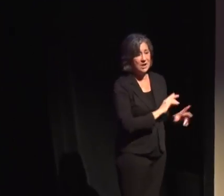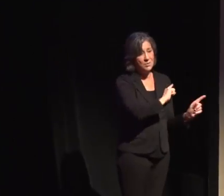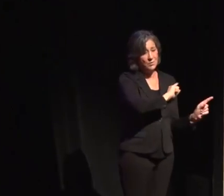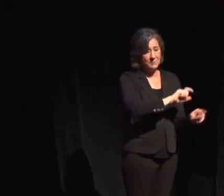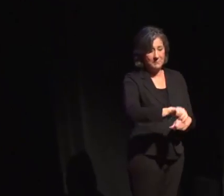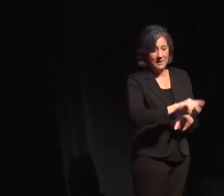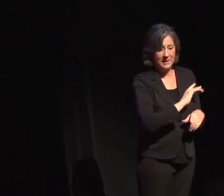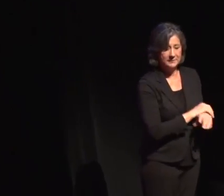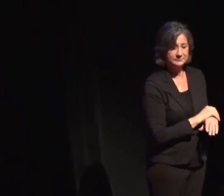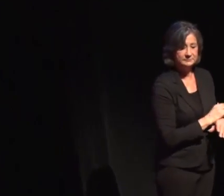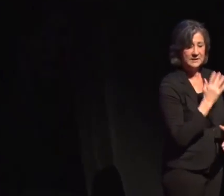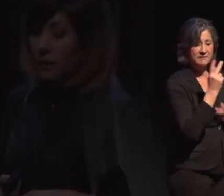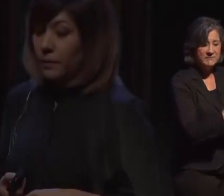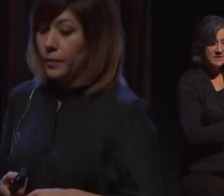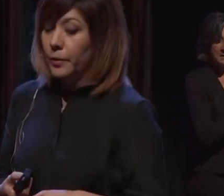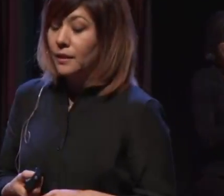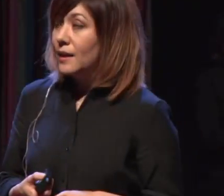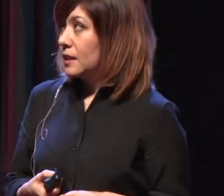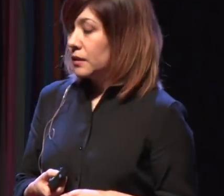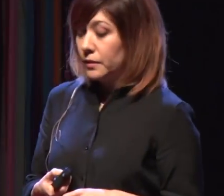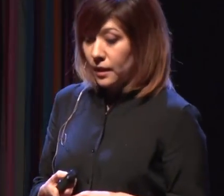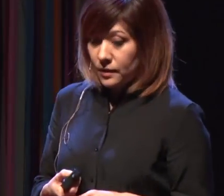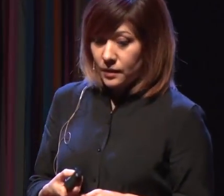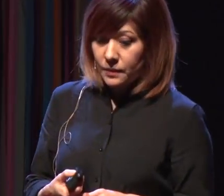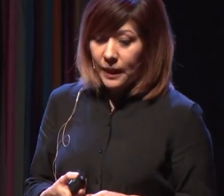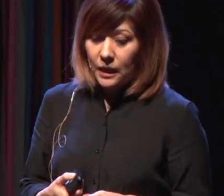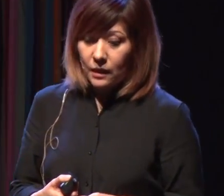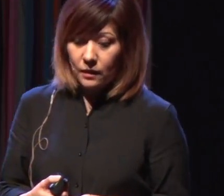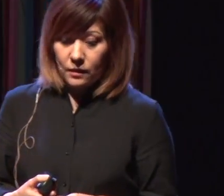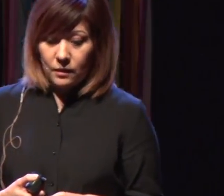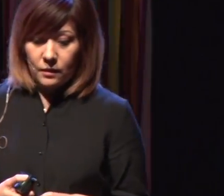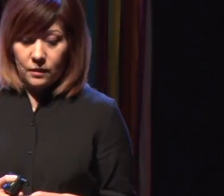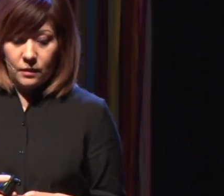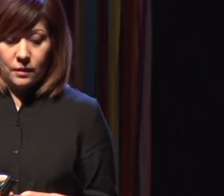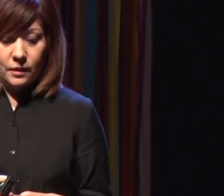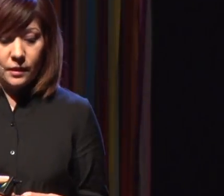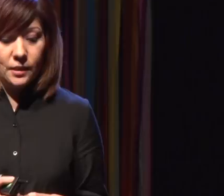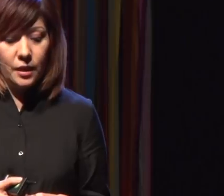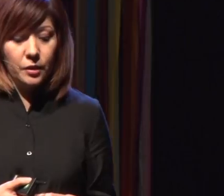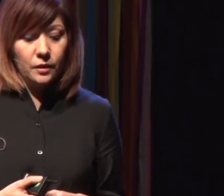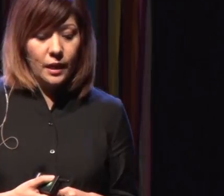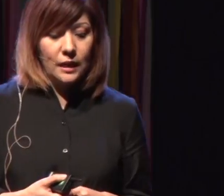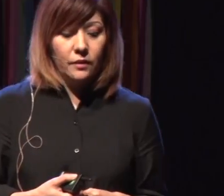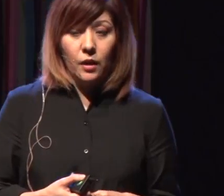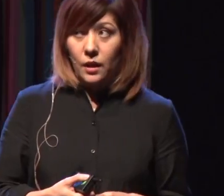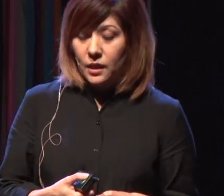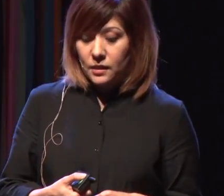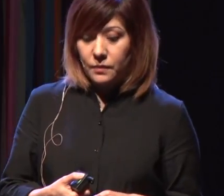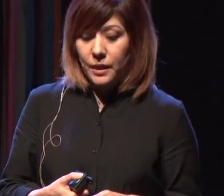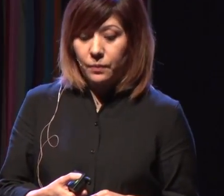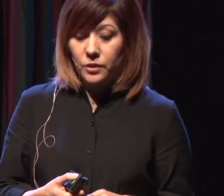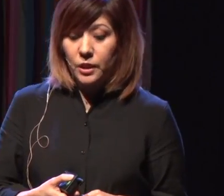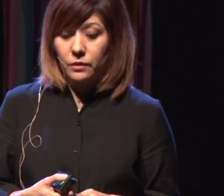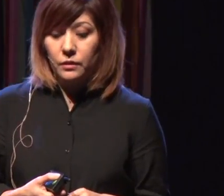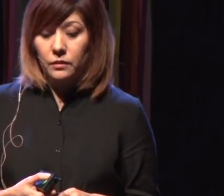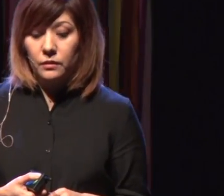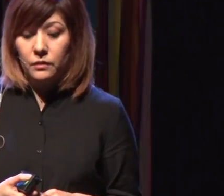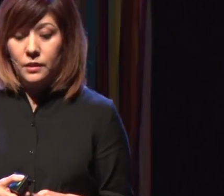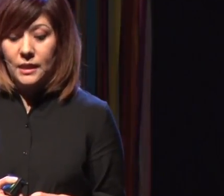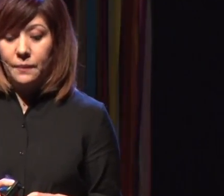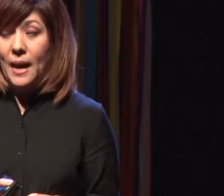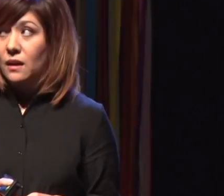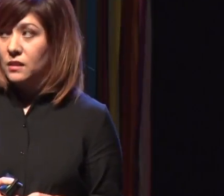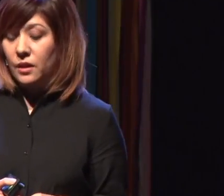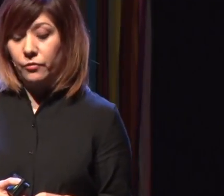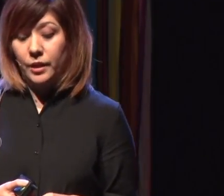homage project in many forms, but realized at the crux, its meaning is underlying need of artists and people in general